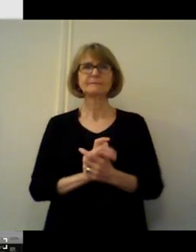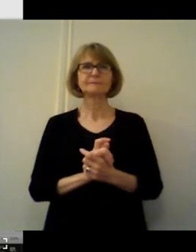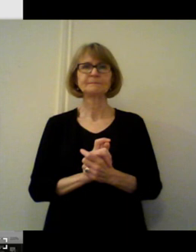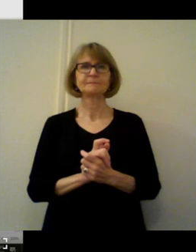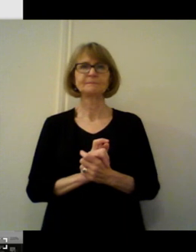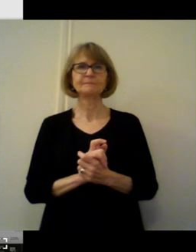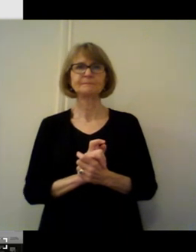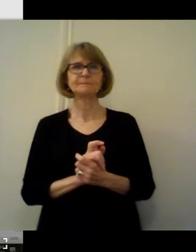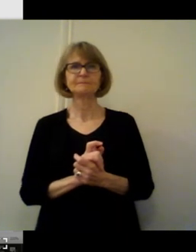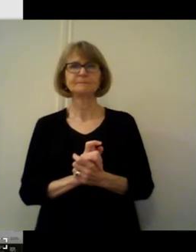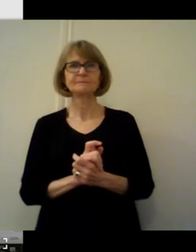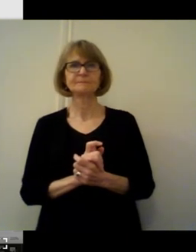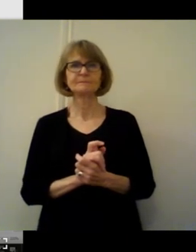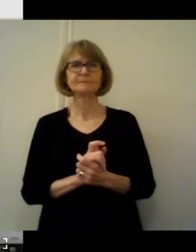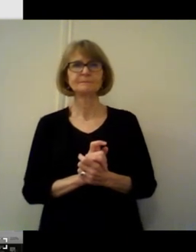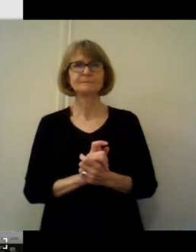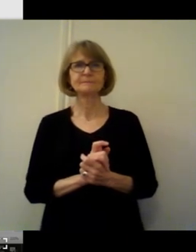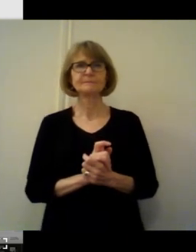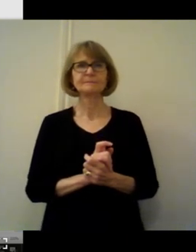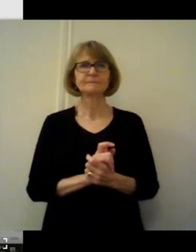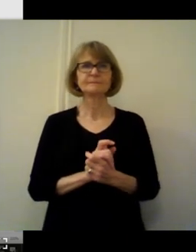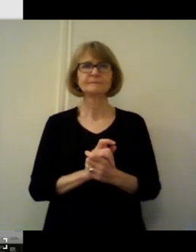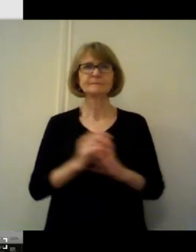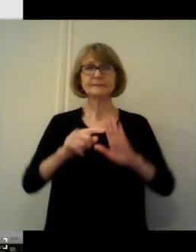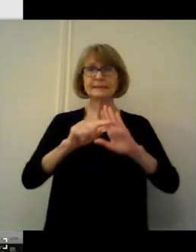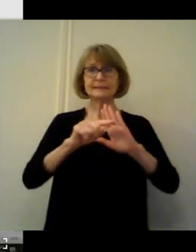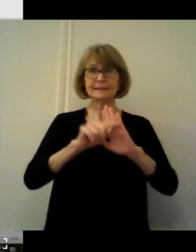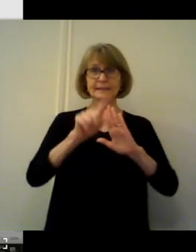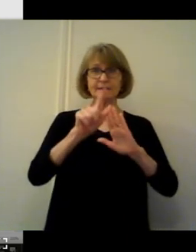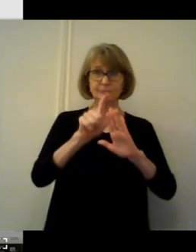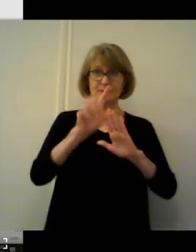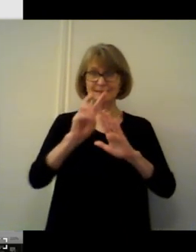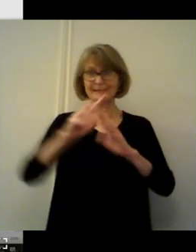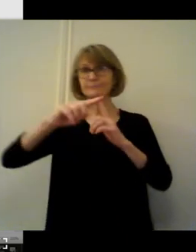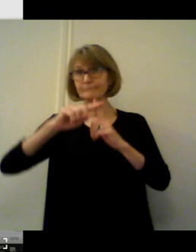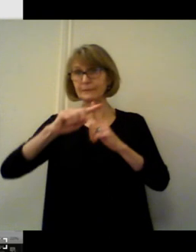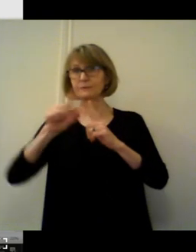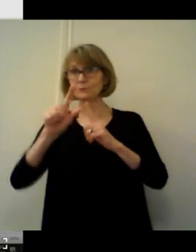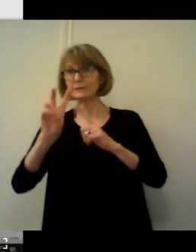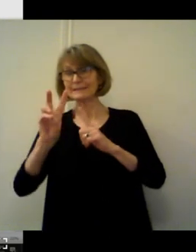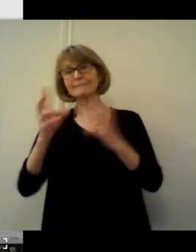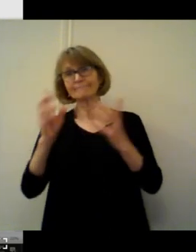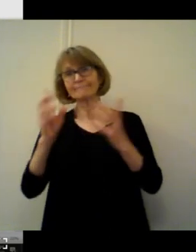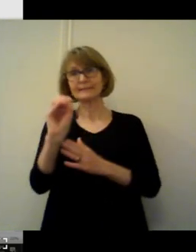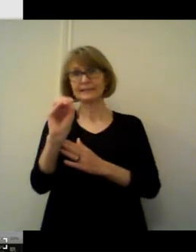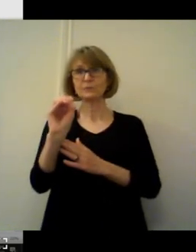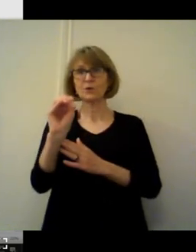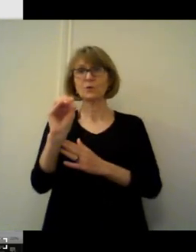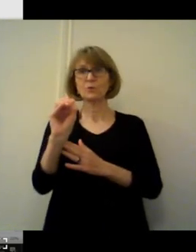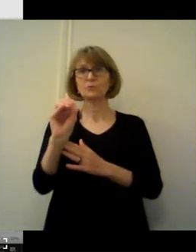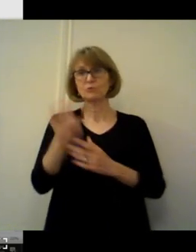Underline the x's. All right, so what is negative 26 plus 26? 0. So these essentially cancel